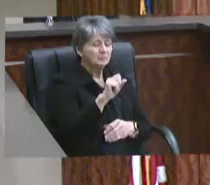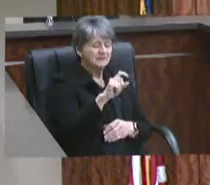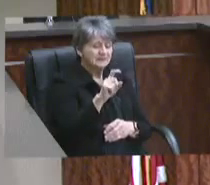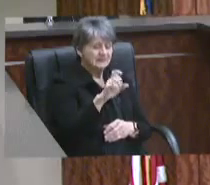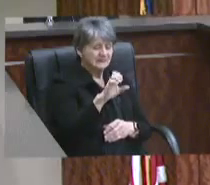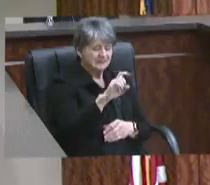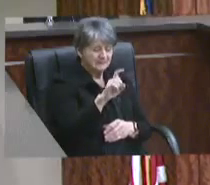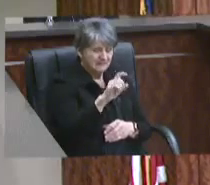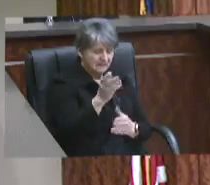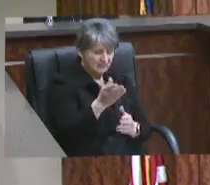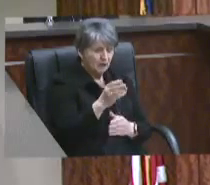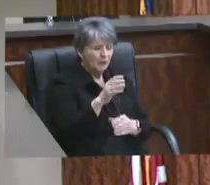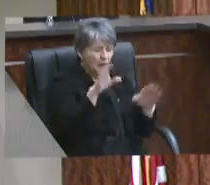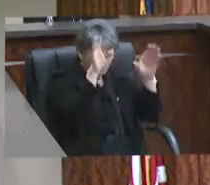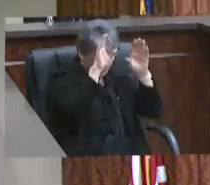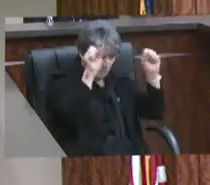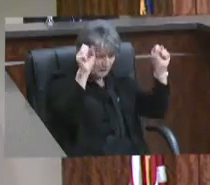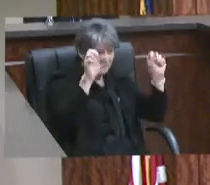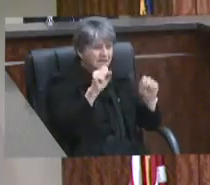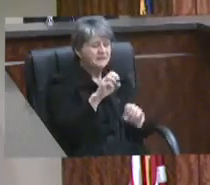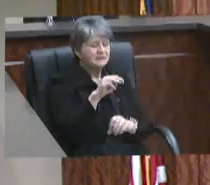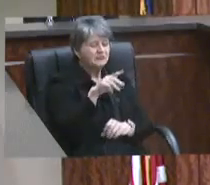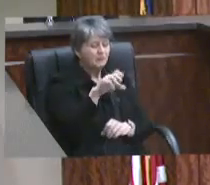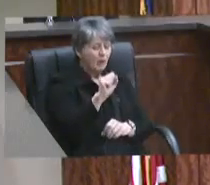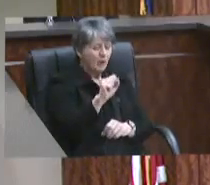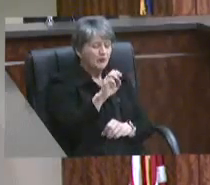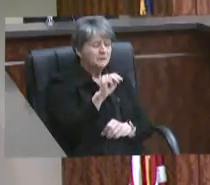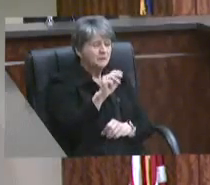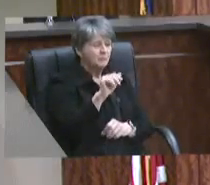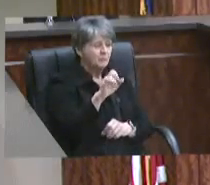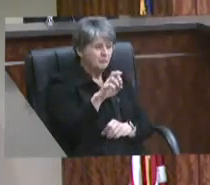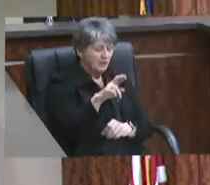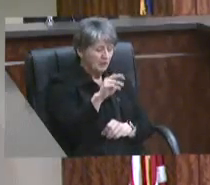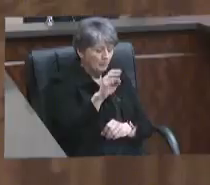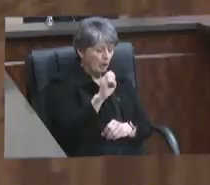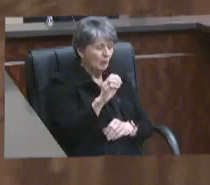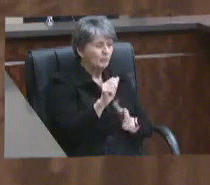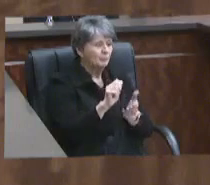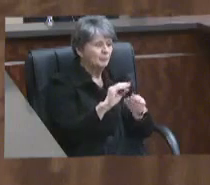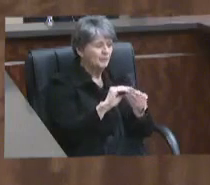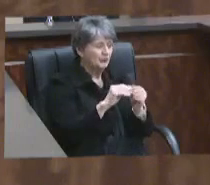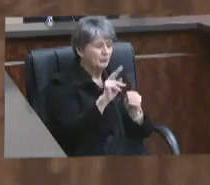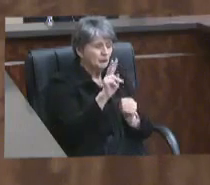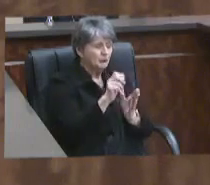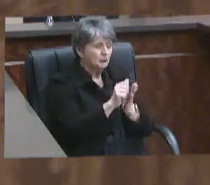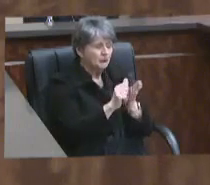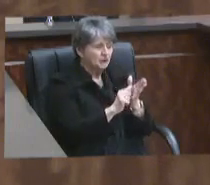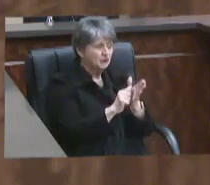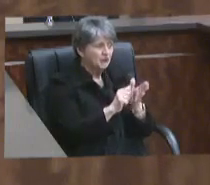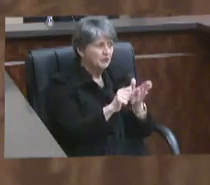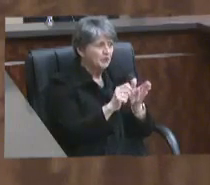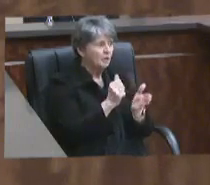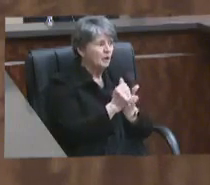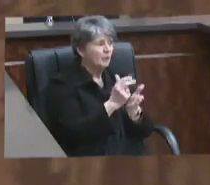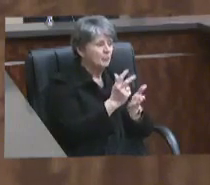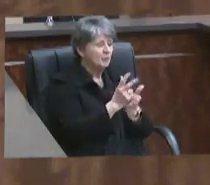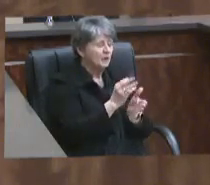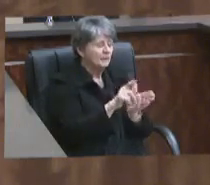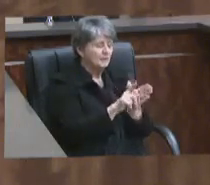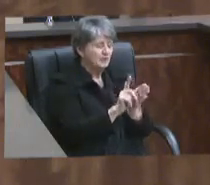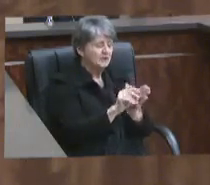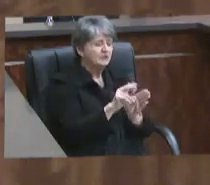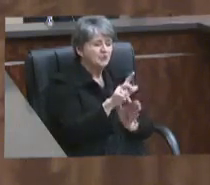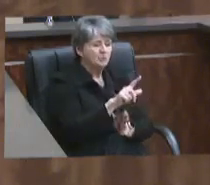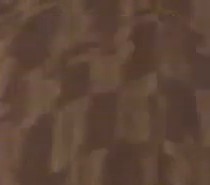President Smalls, Here. Mayor Mel. Here. Agenda item 2 is approval of the minutes for the